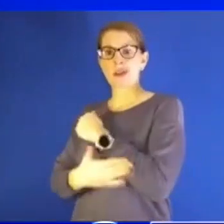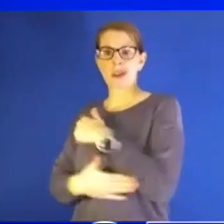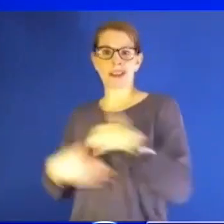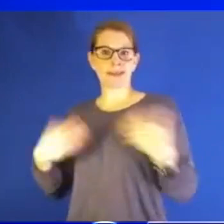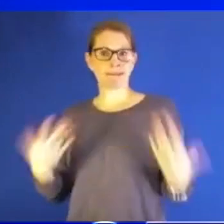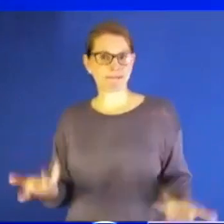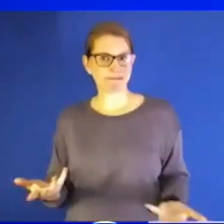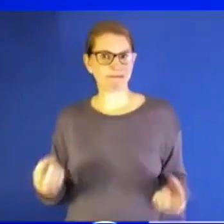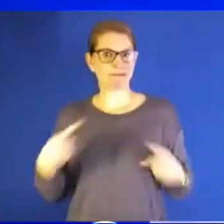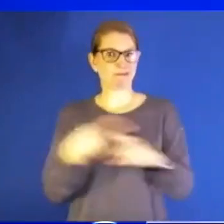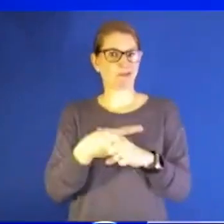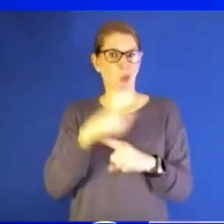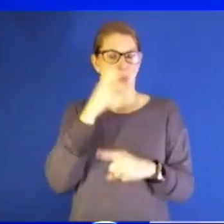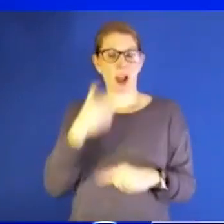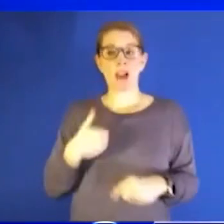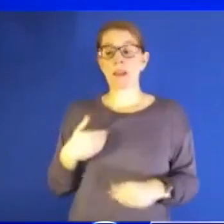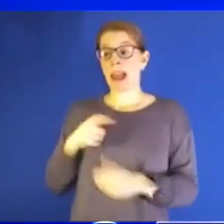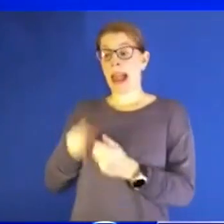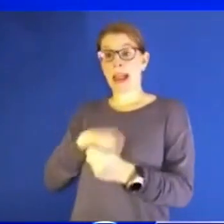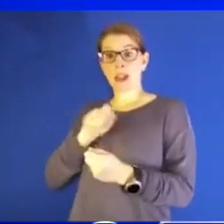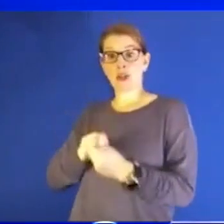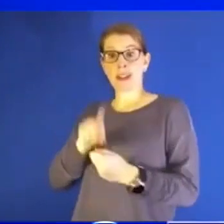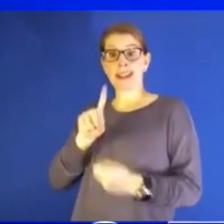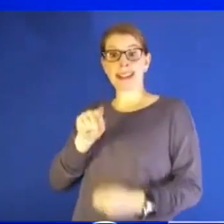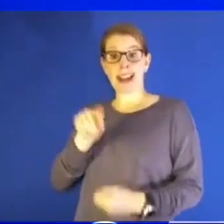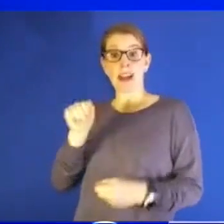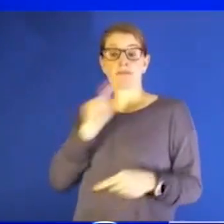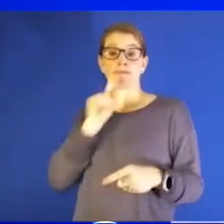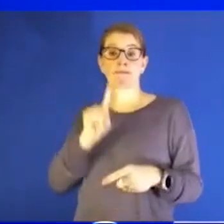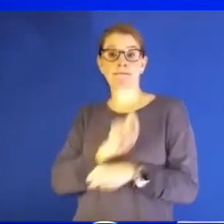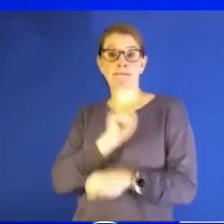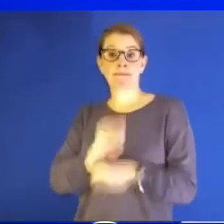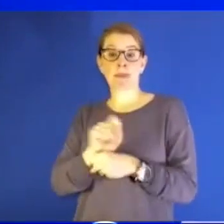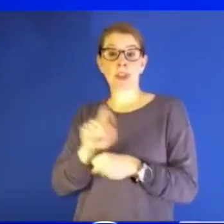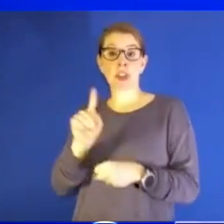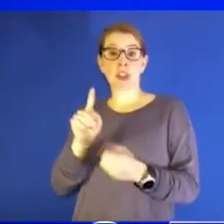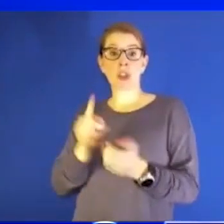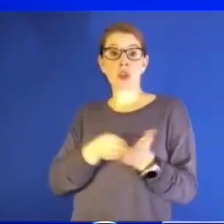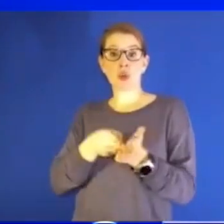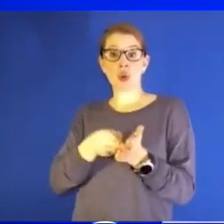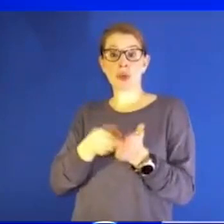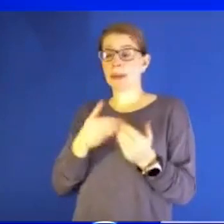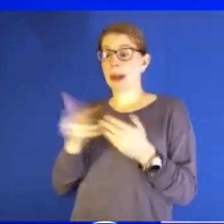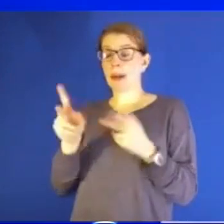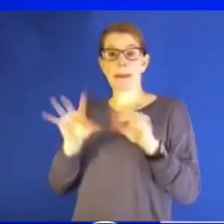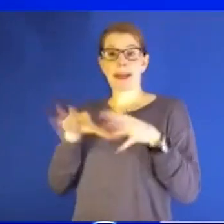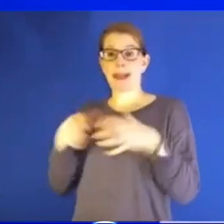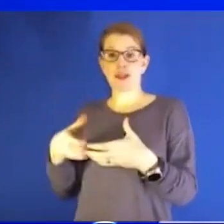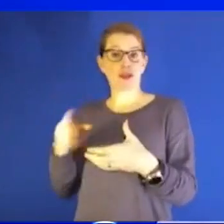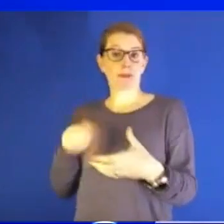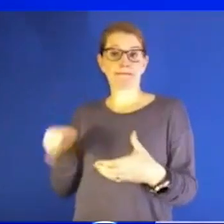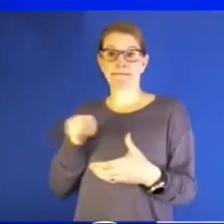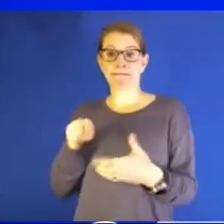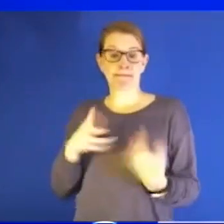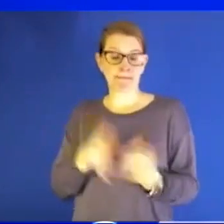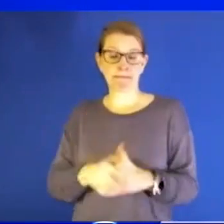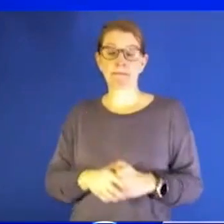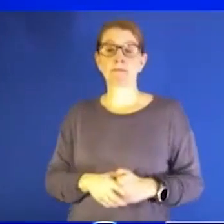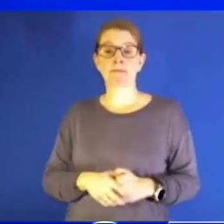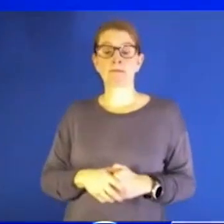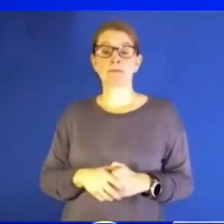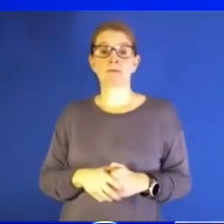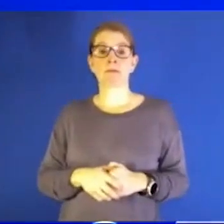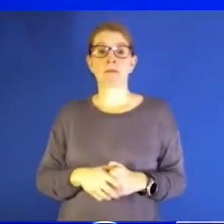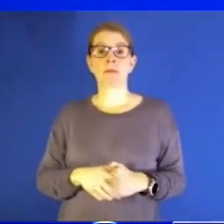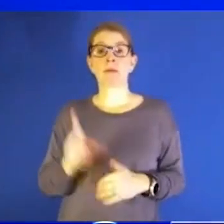that, accurate data or truth is truth no matter what population that's in. I think people, just as Dr. Stites